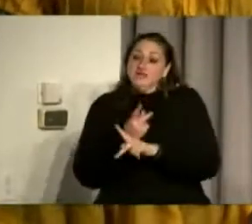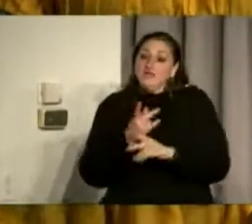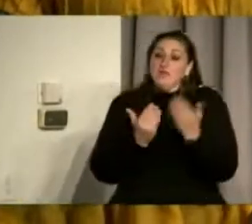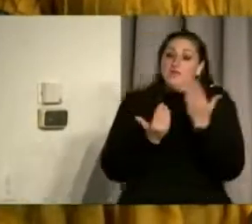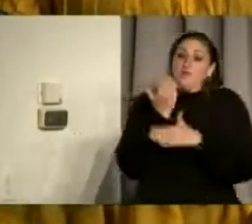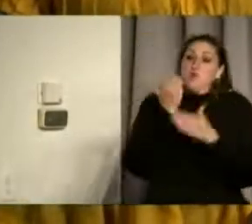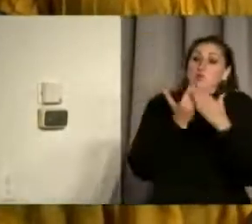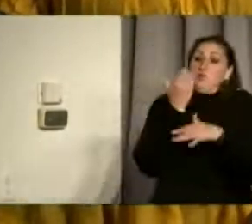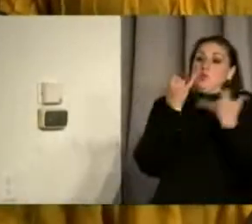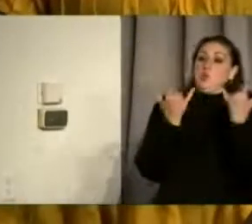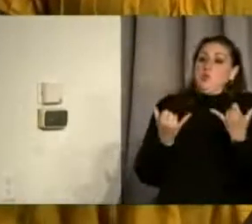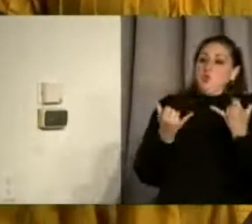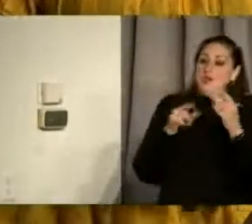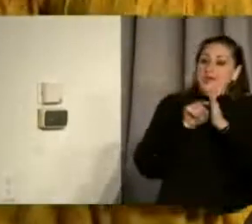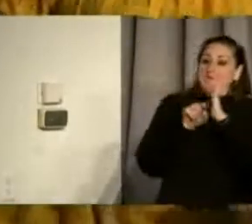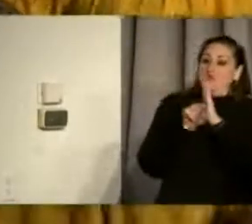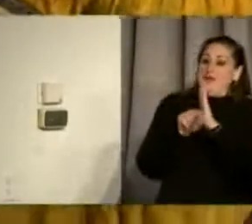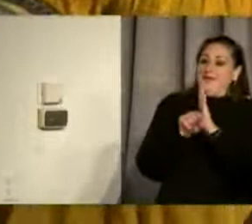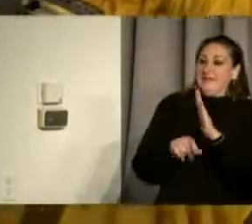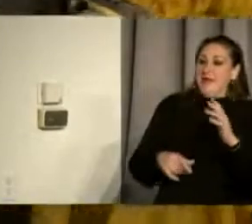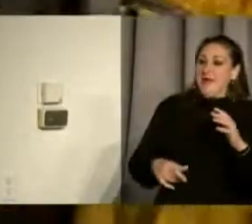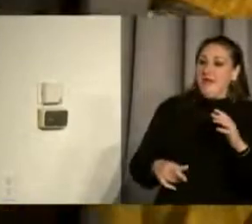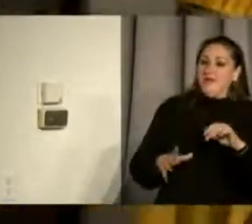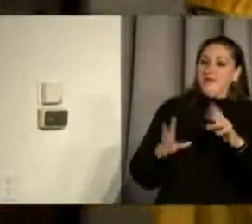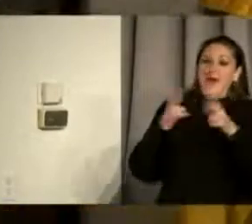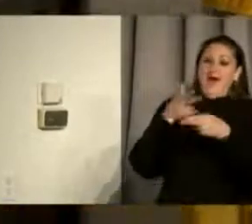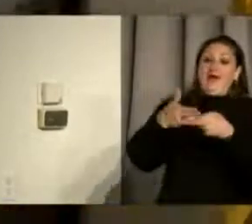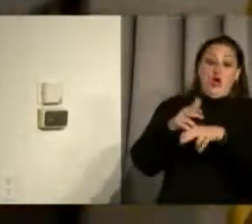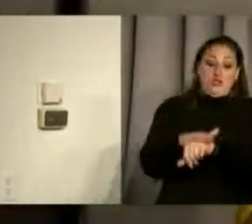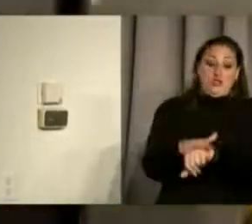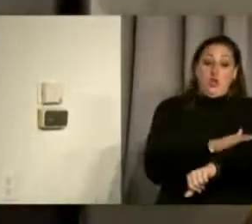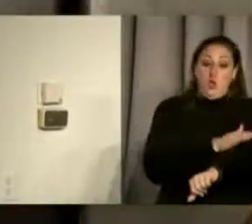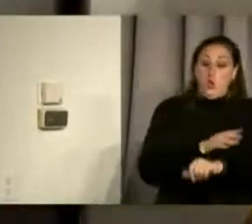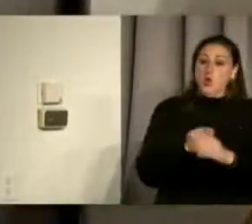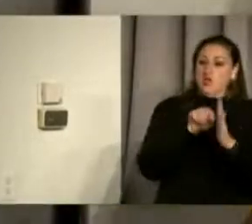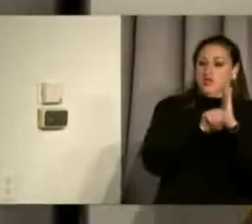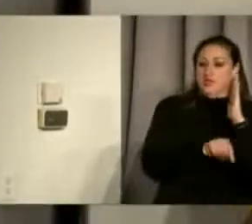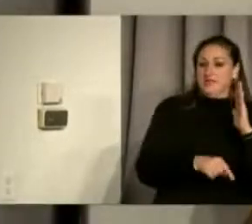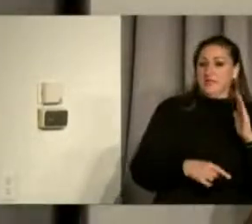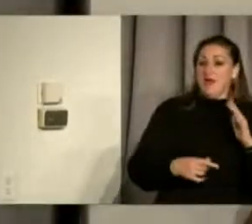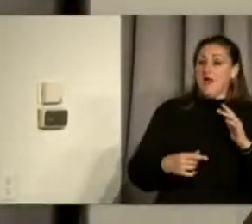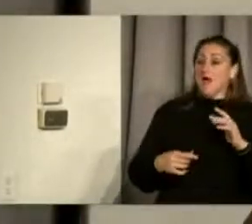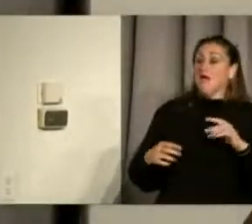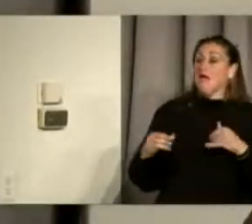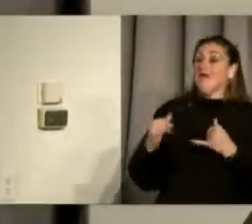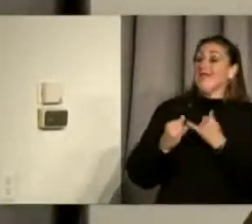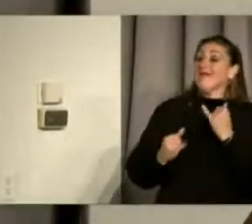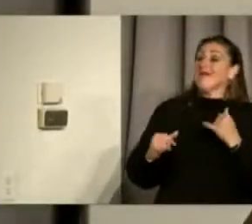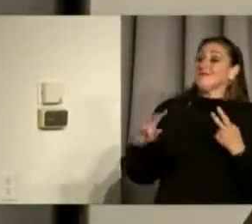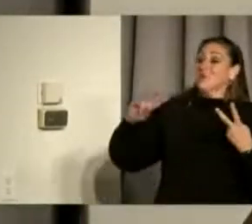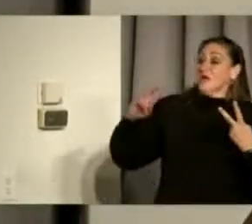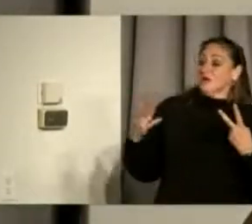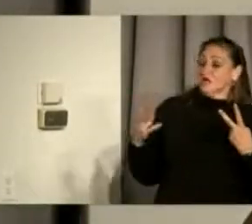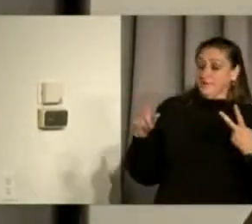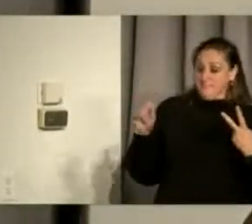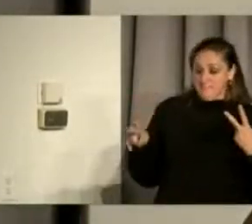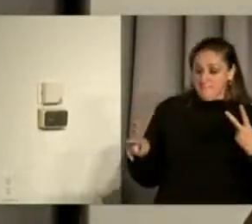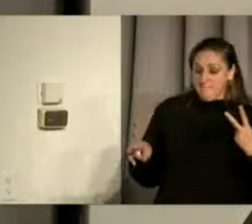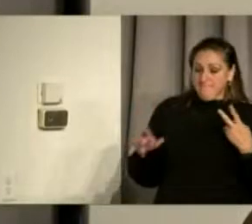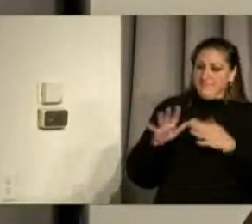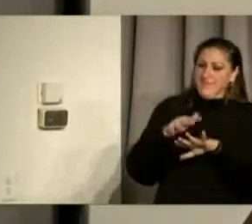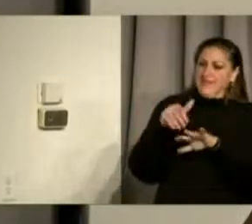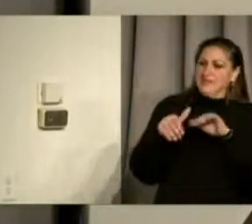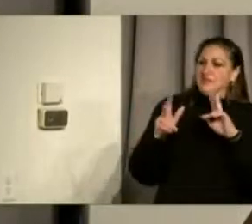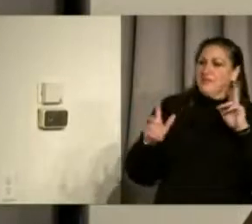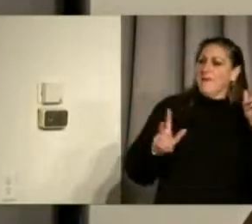of genocide, what I call slow genocide. And the final question is, The indigenous